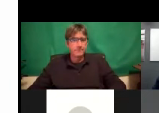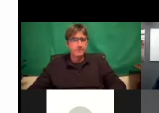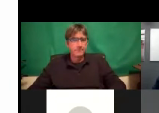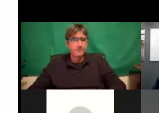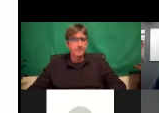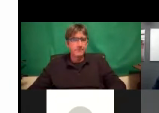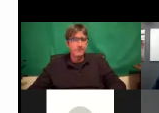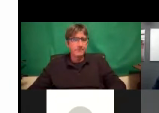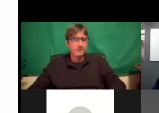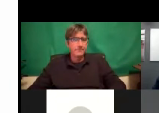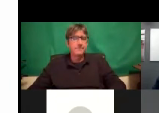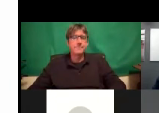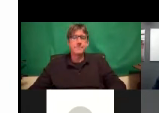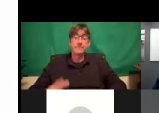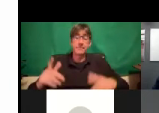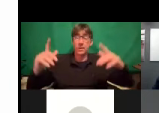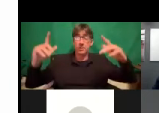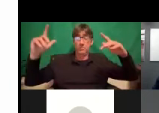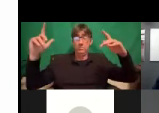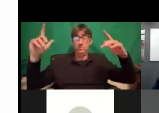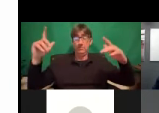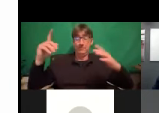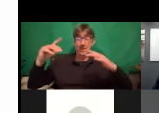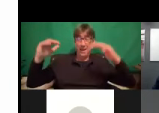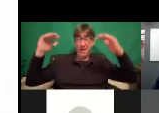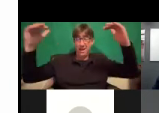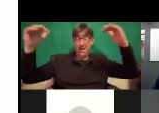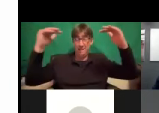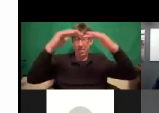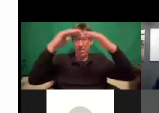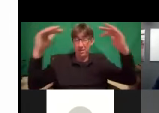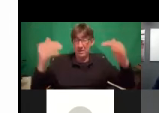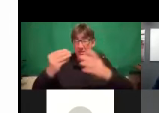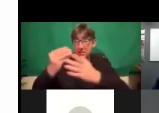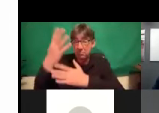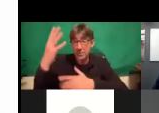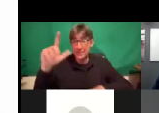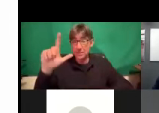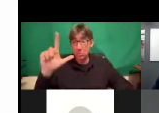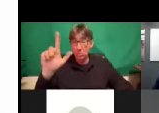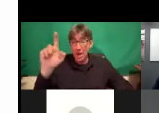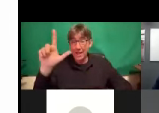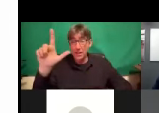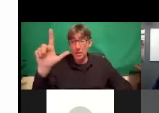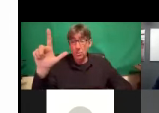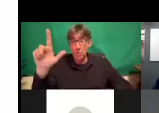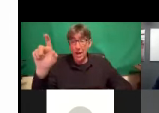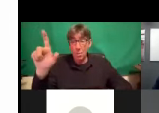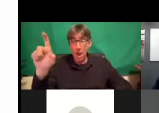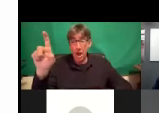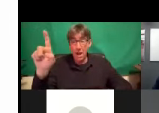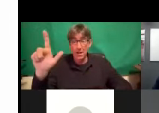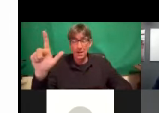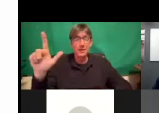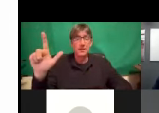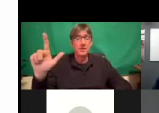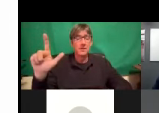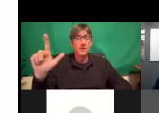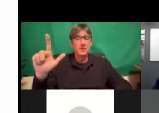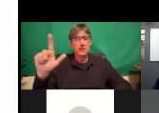At a high level, our spring 2021 service changes, we are trying to change service to better reflect our ridership